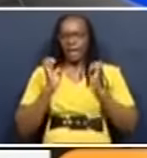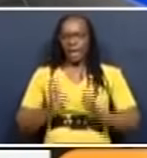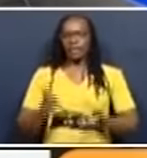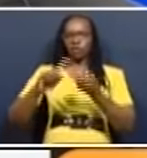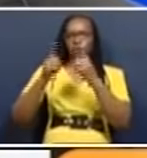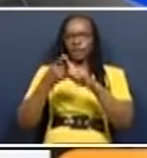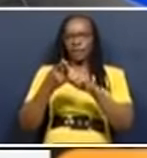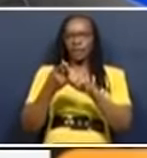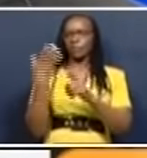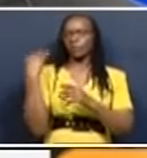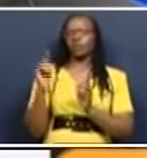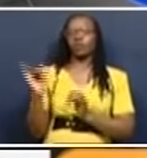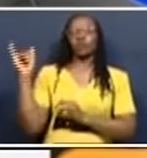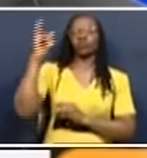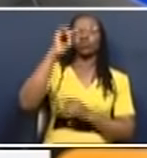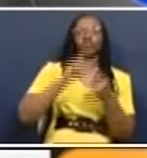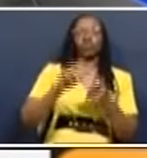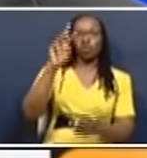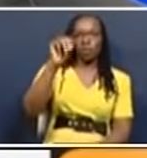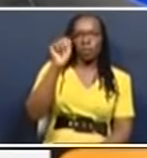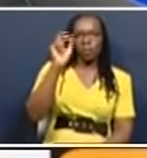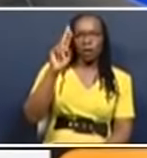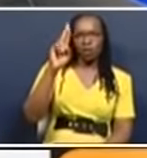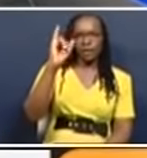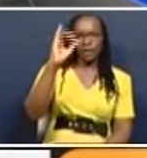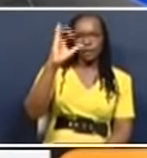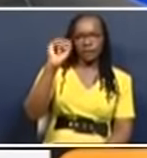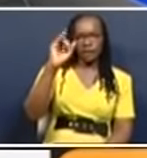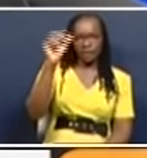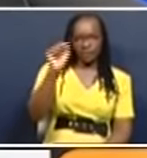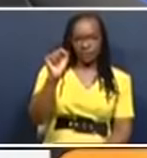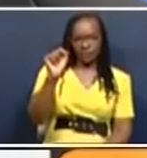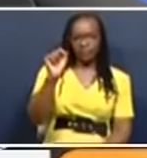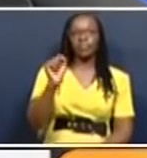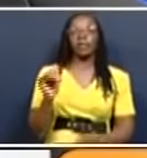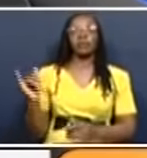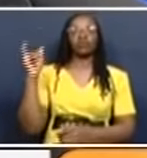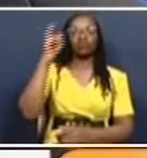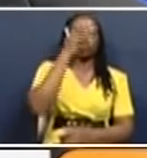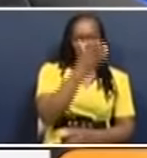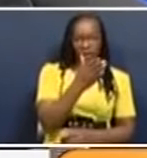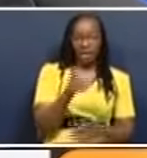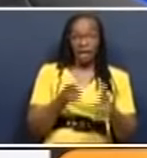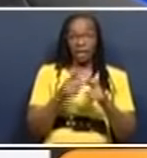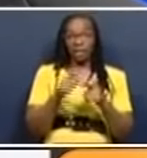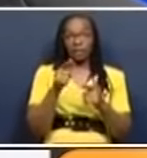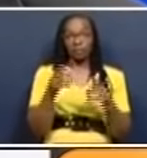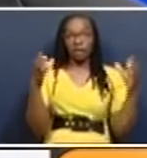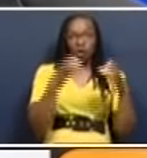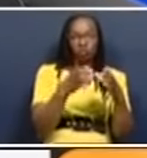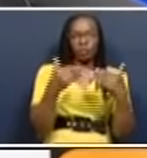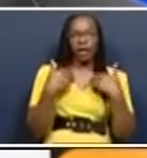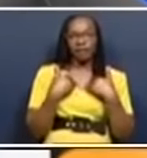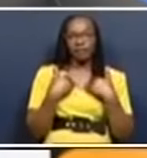visited Mauritius, and while there with the company I had gone with, we had a wonderful service. The Prime Minister and the rest were there, and then they